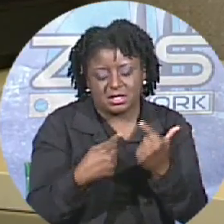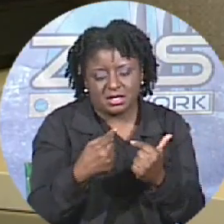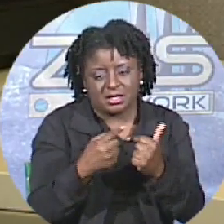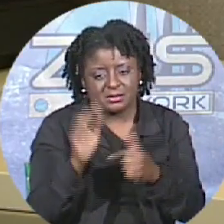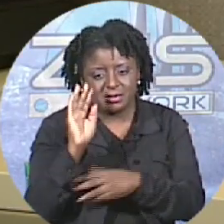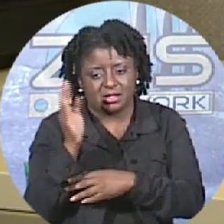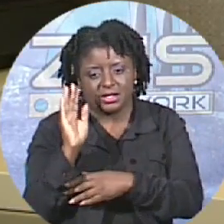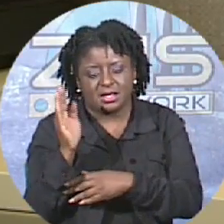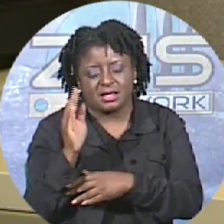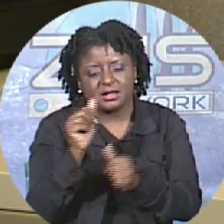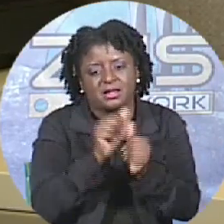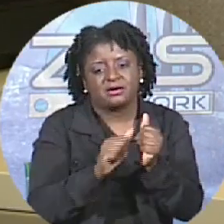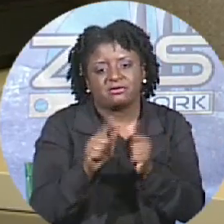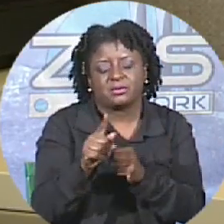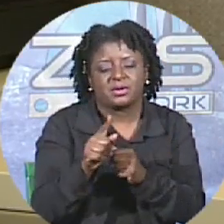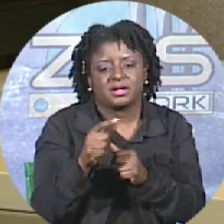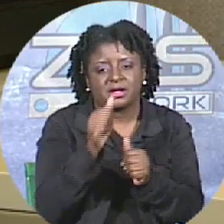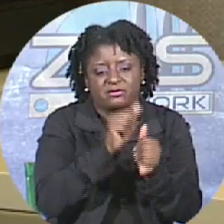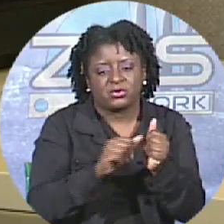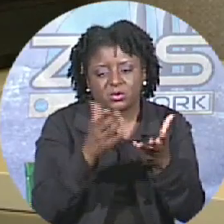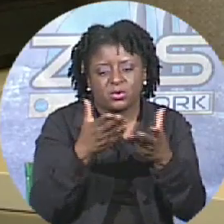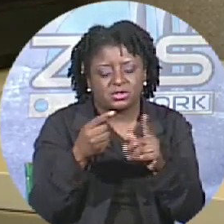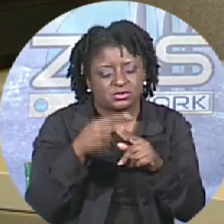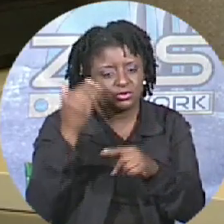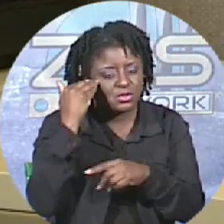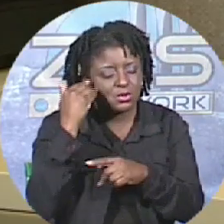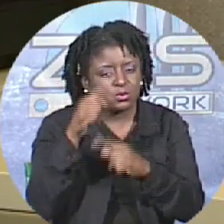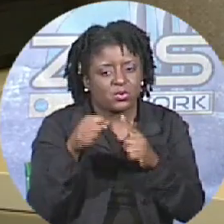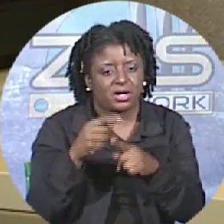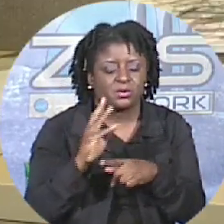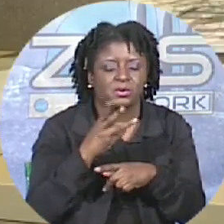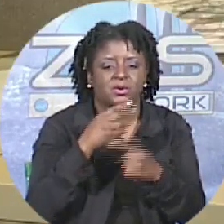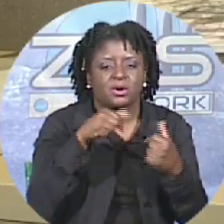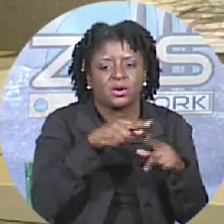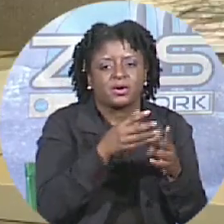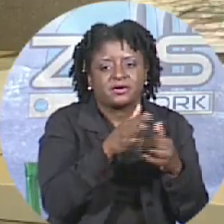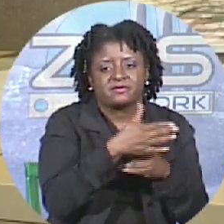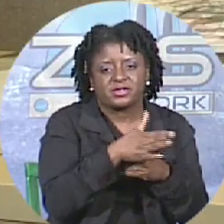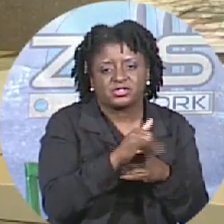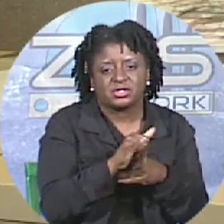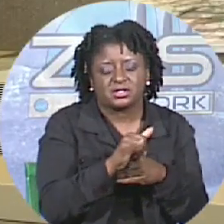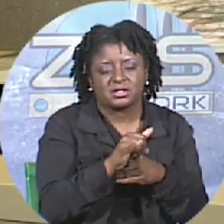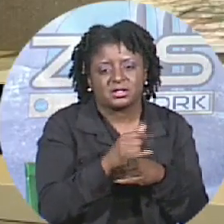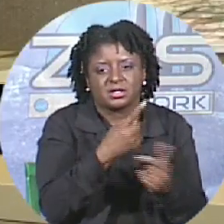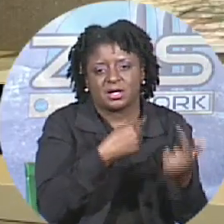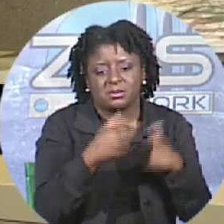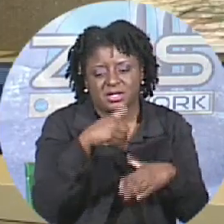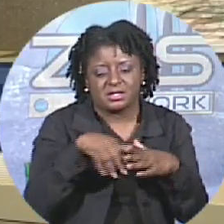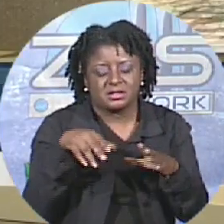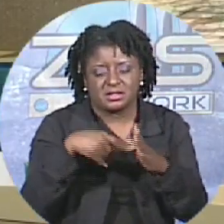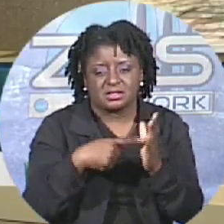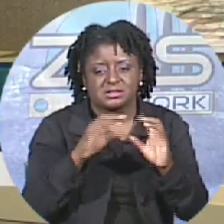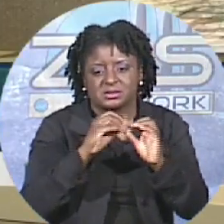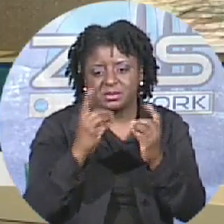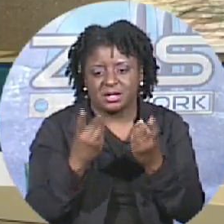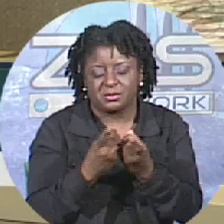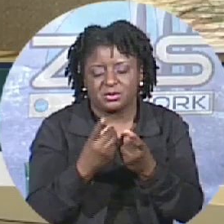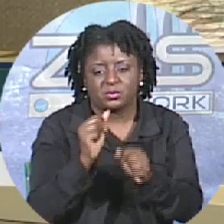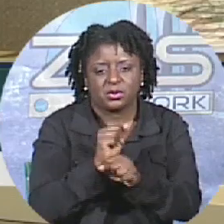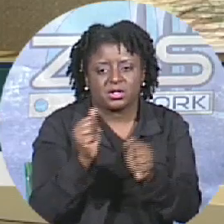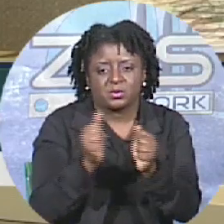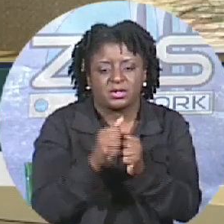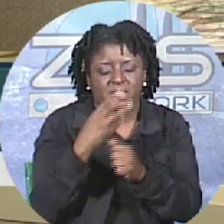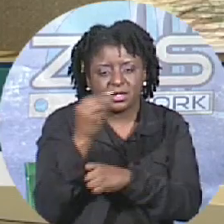hailed everybody. Everybody wanted to know when we were going fishing. Coming in this department and working along with him,